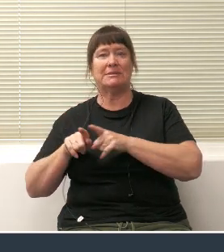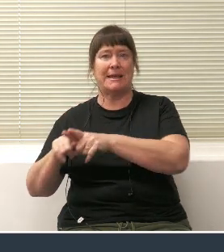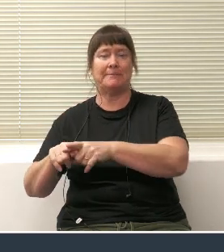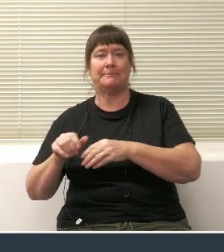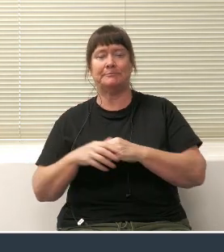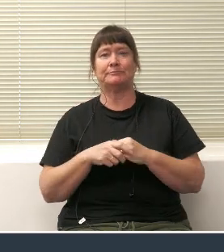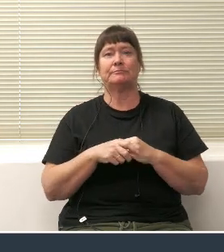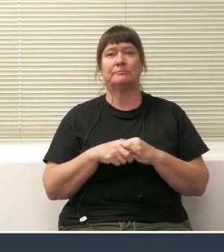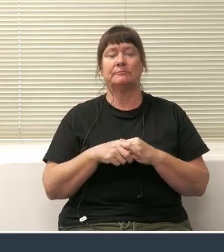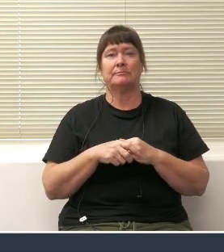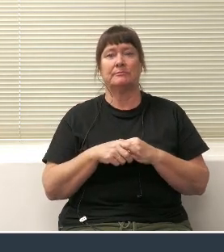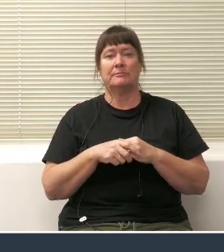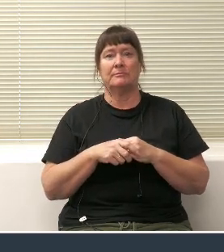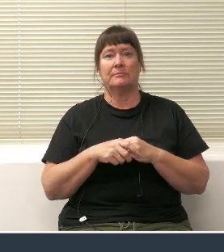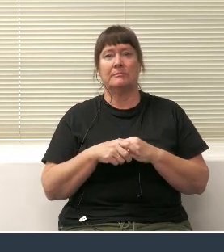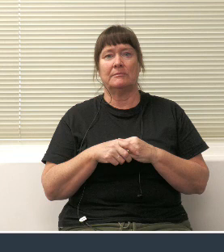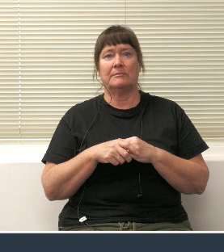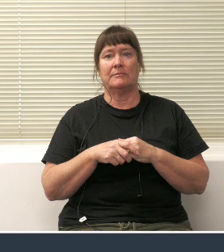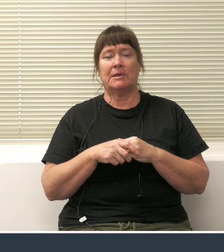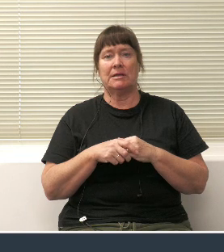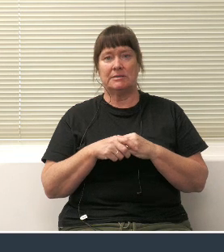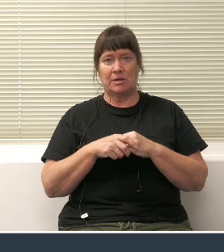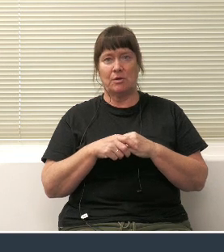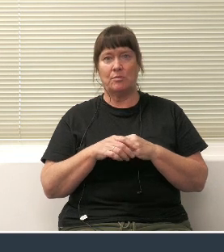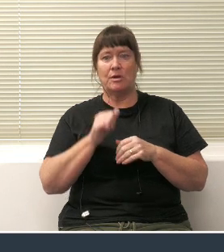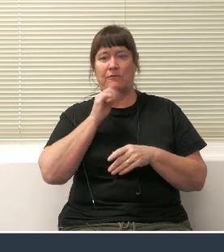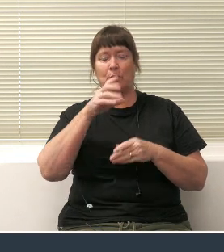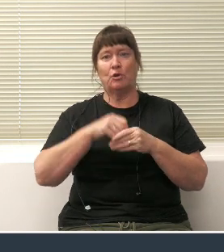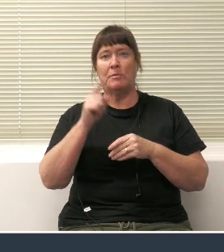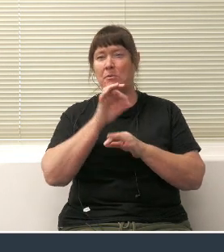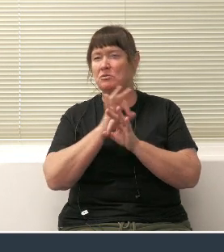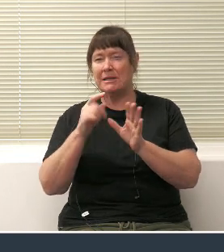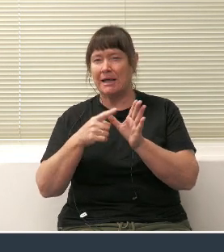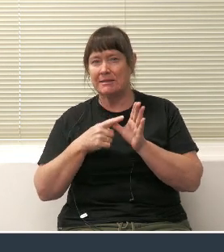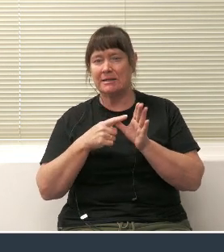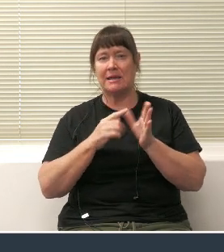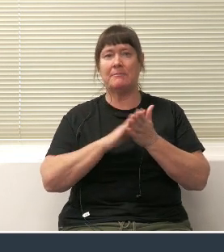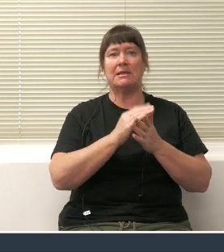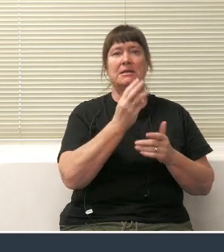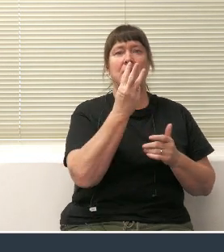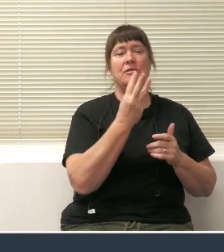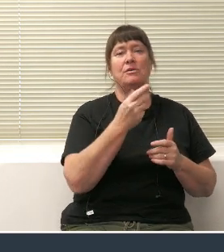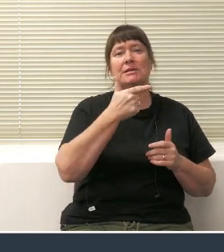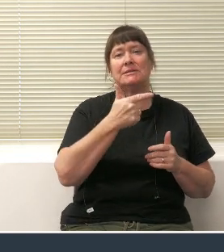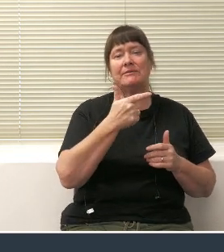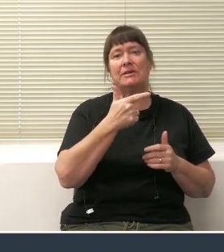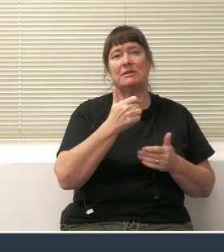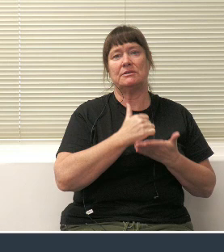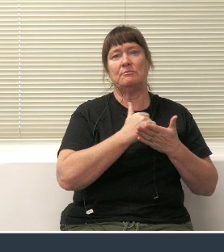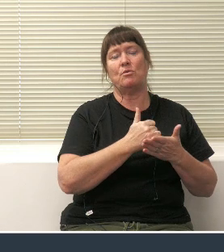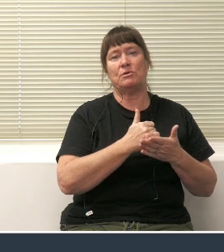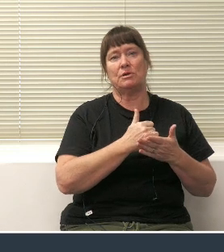quo. So when taking into account those that did not answer the question, this equates to 37% support for council's preferred